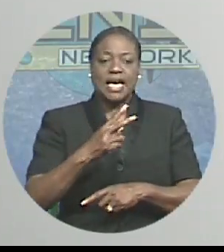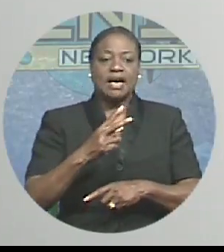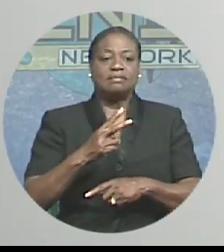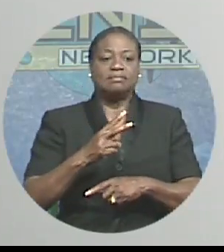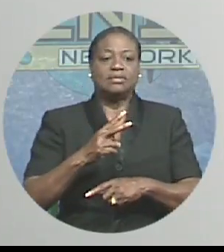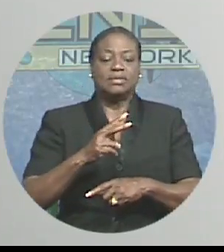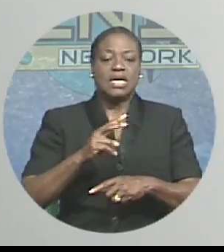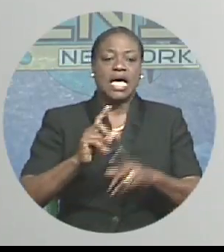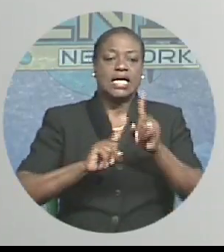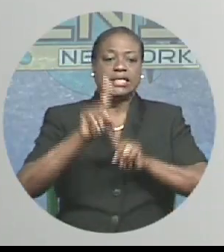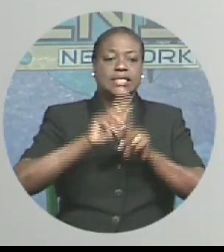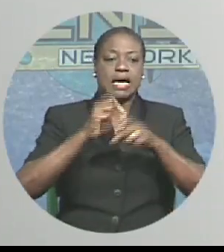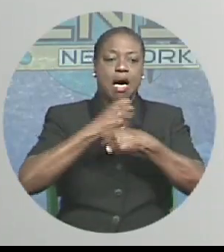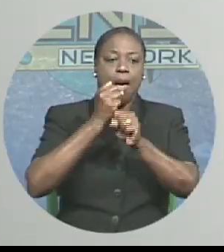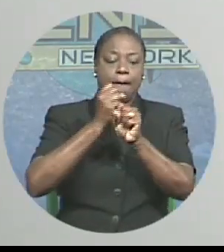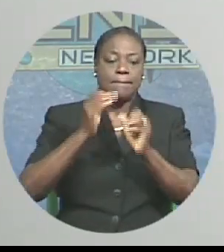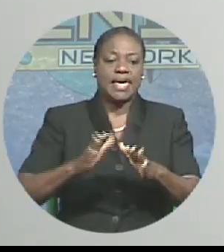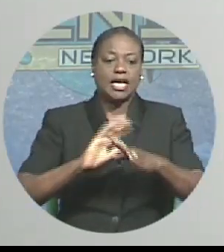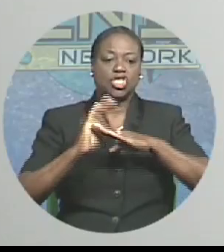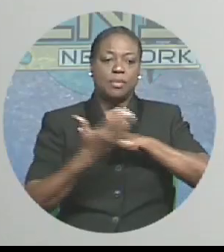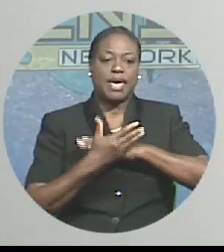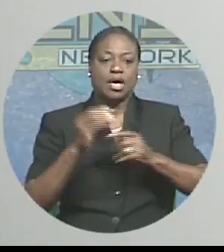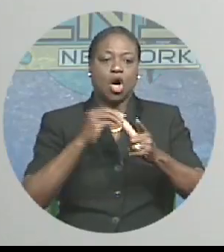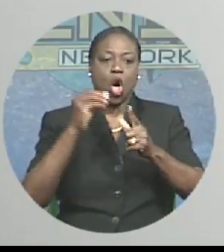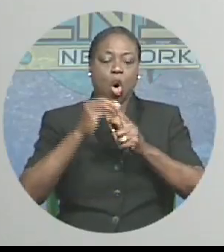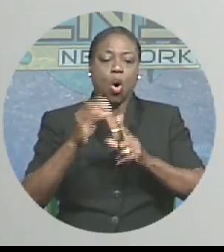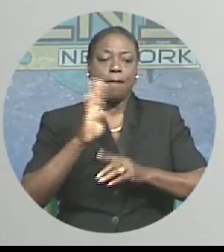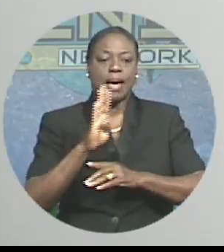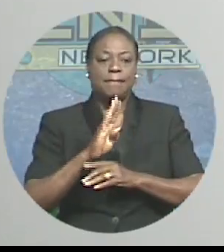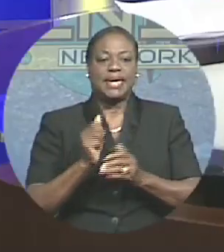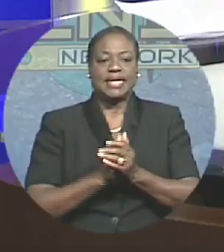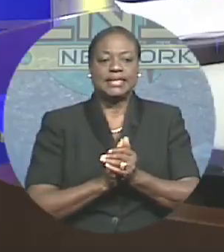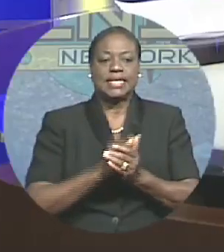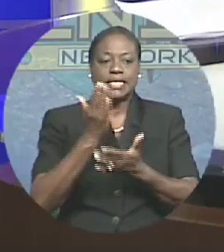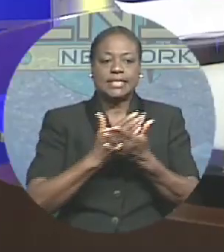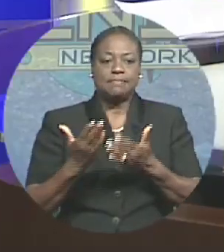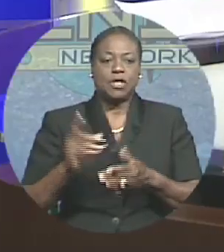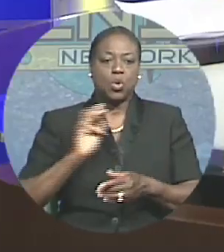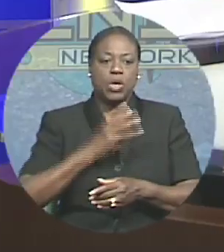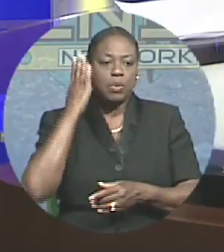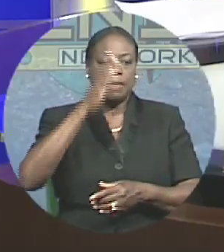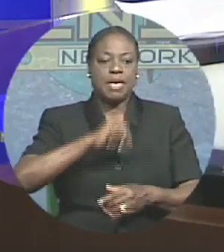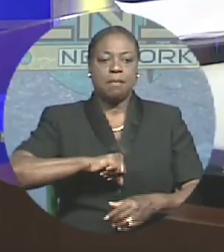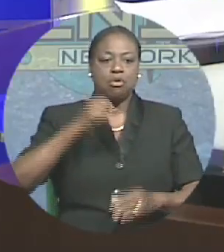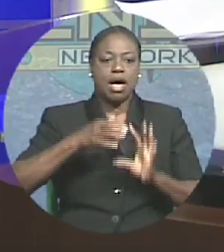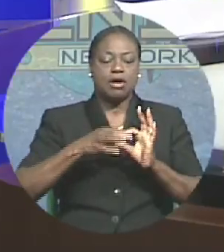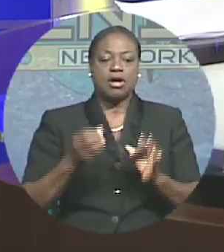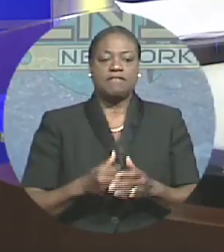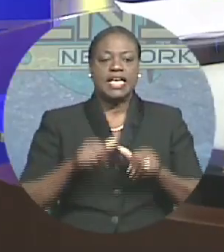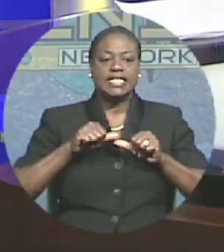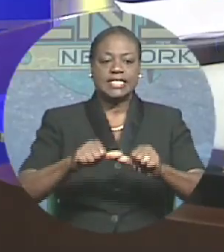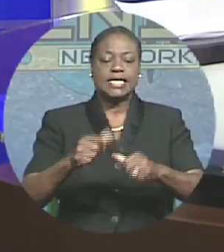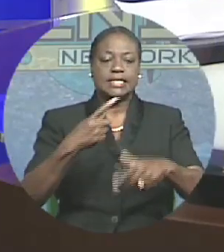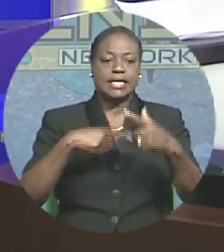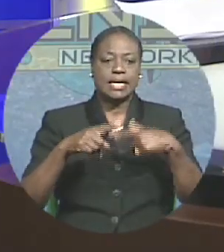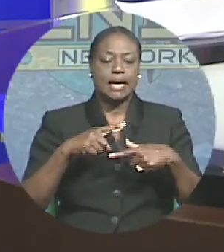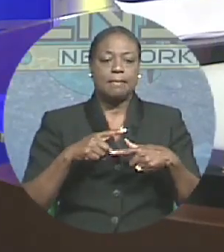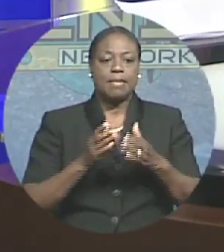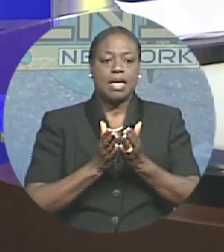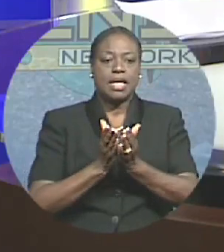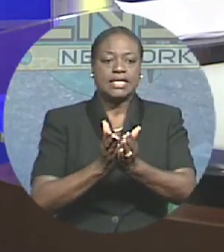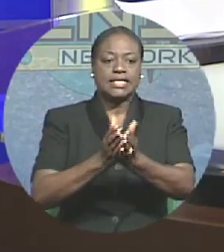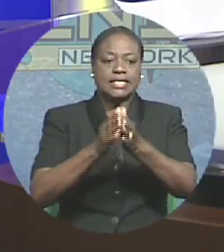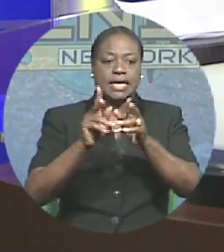Star Maker Barbados, and it'll be a Bahamian export that I think we all could be proud of. All right, well, still to come, skippers preparing for the